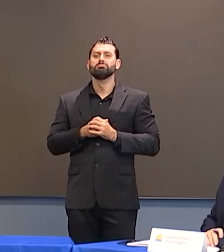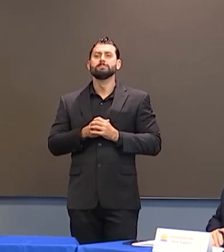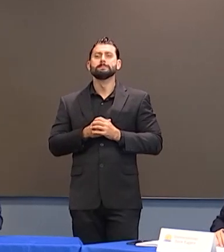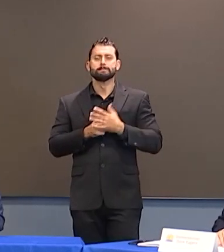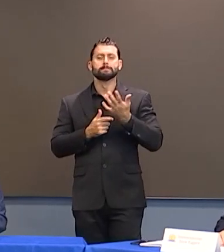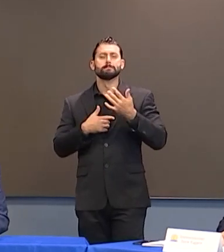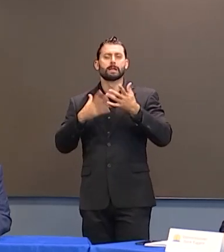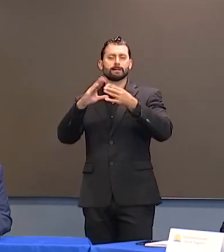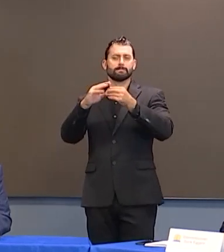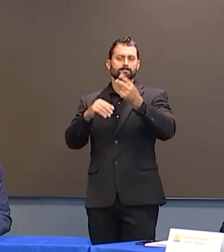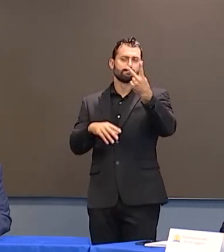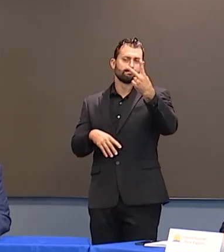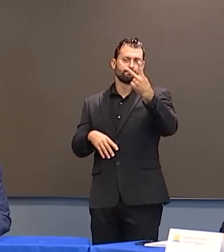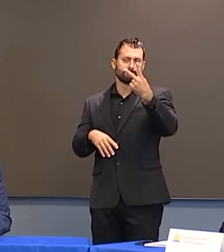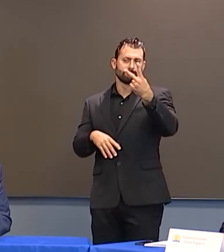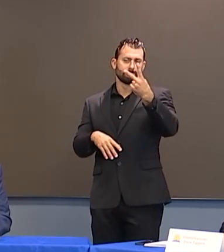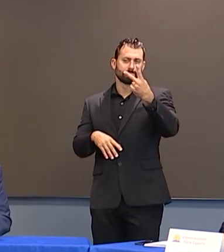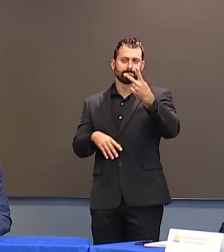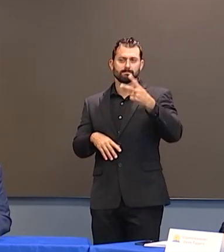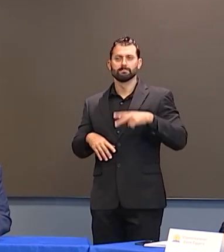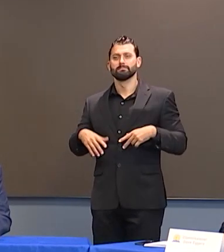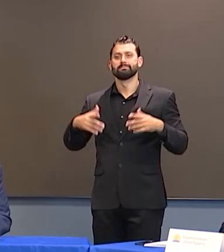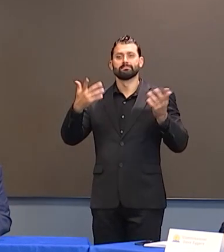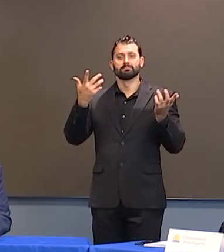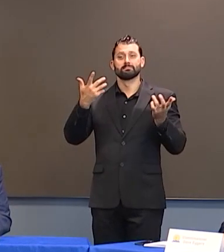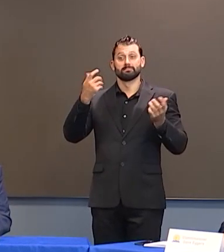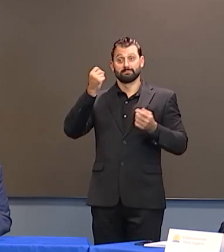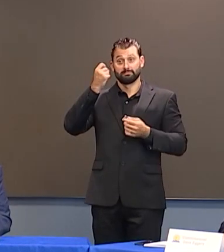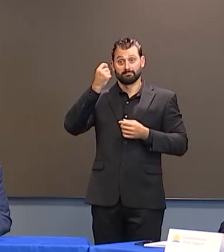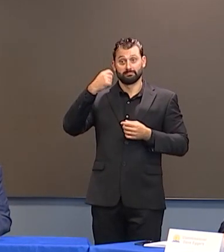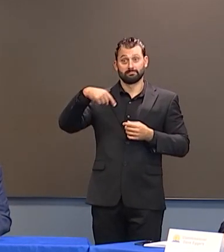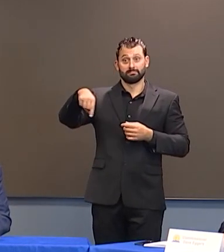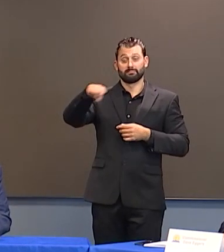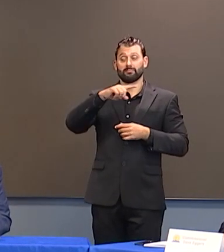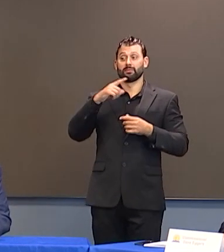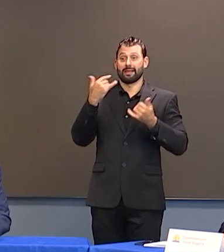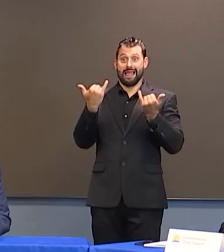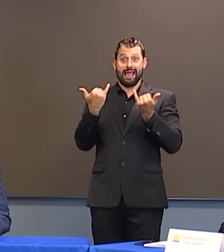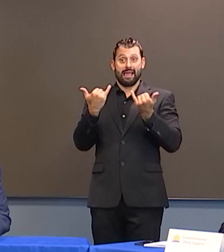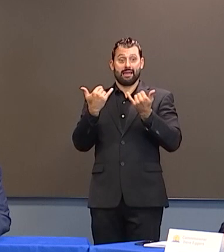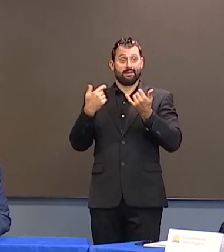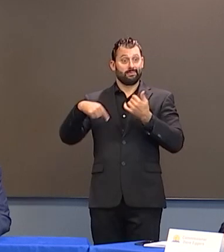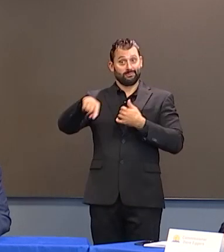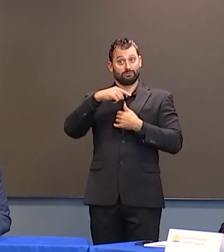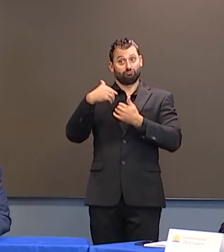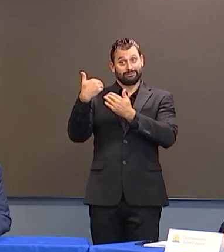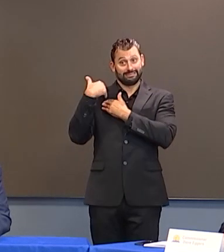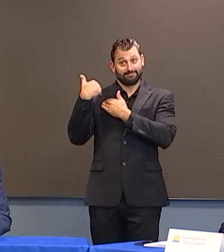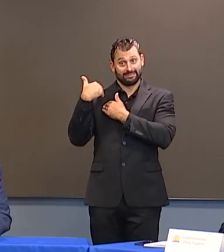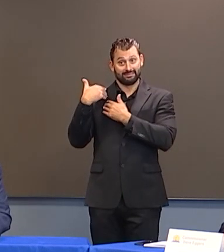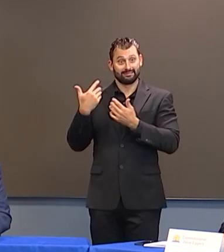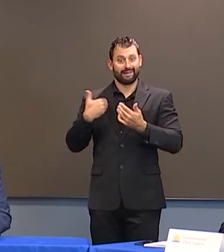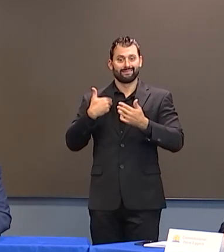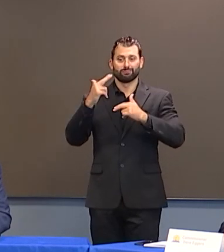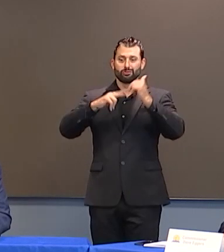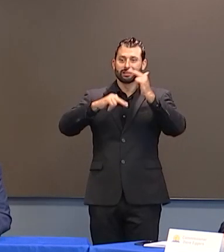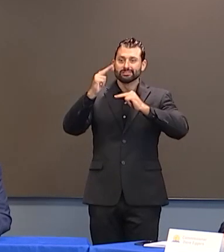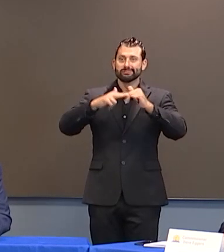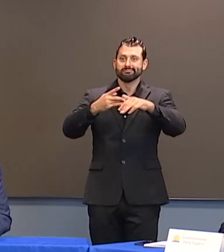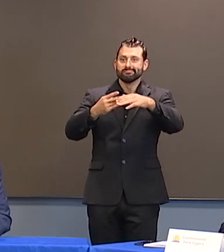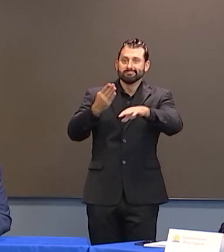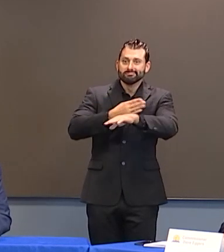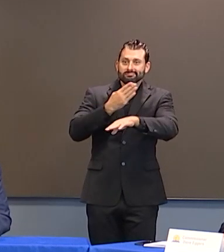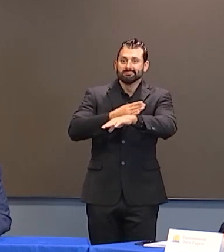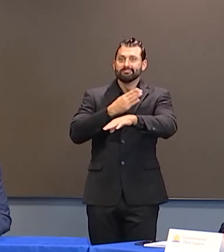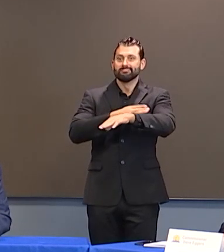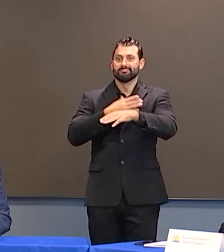we are not solely responsible for the construction that's occurring we do have a lot of construction that's going on with some extremely large cranes so do